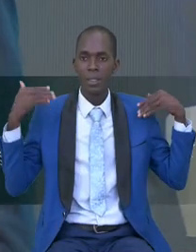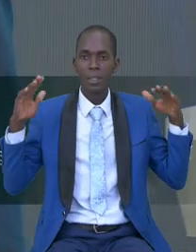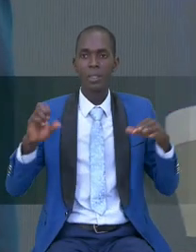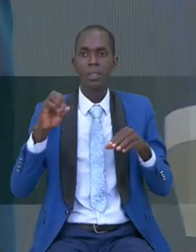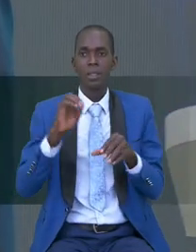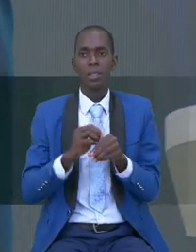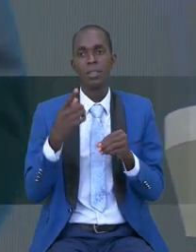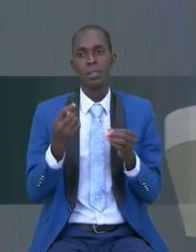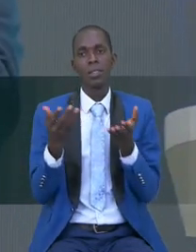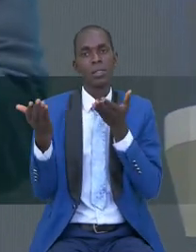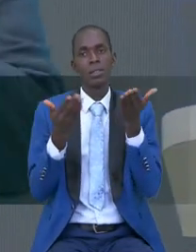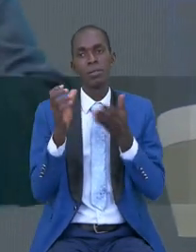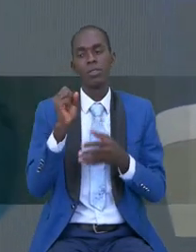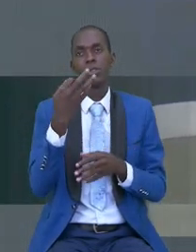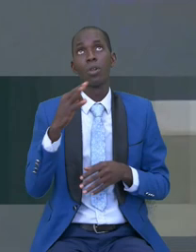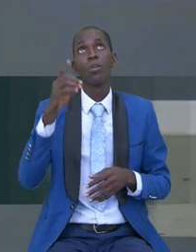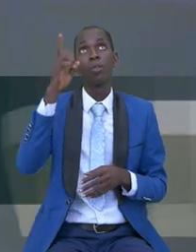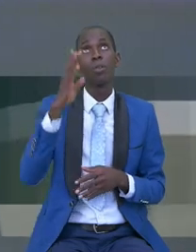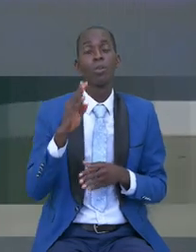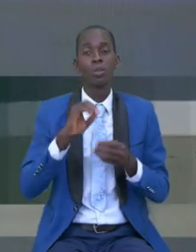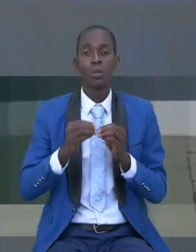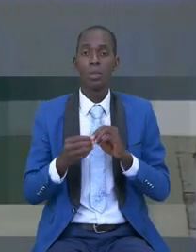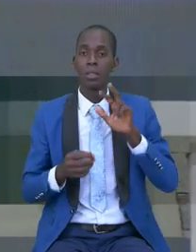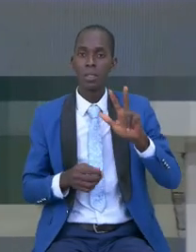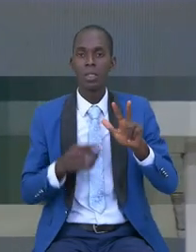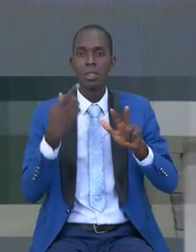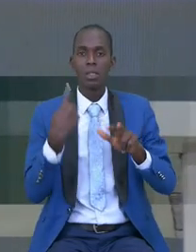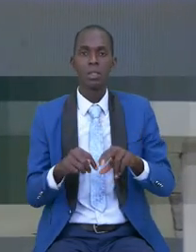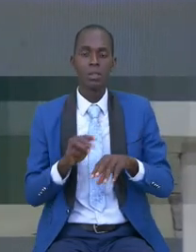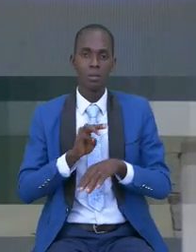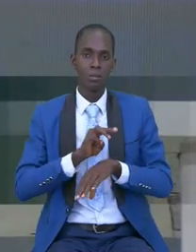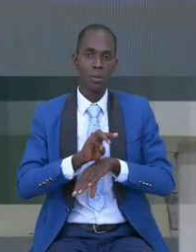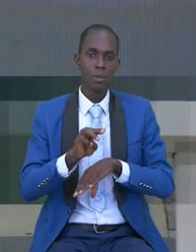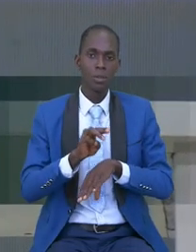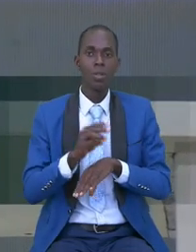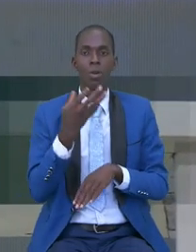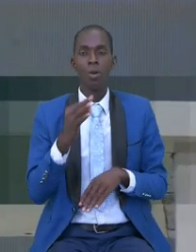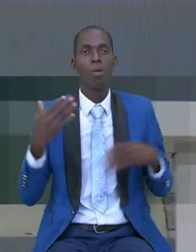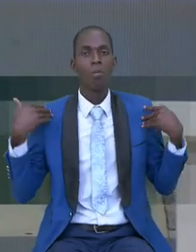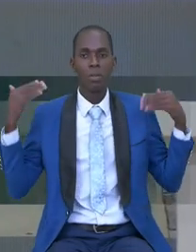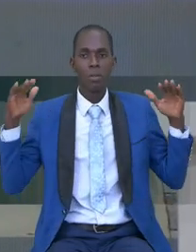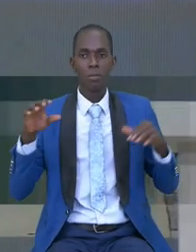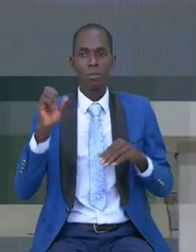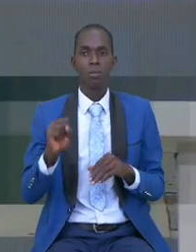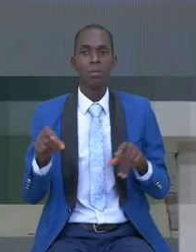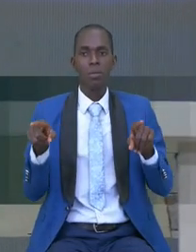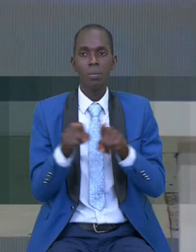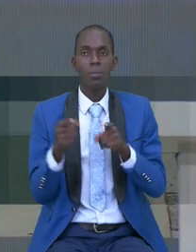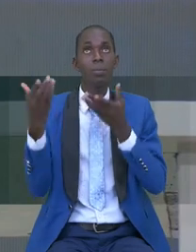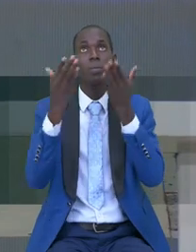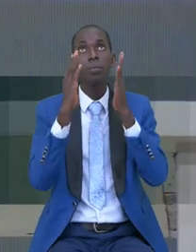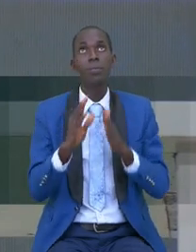the service of God. Number three, the ministry of angels as